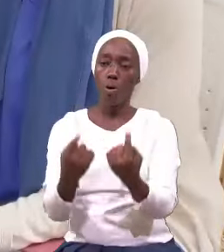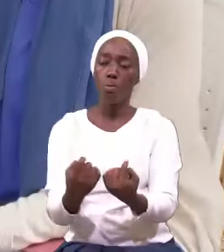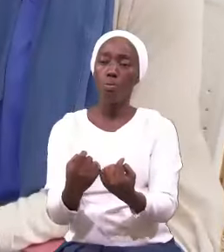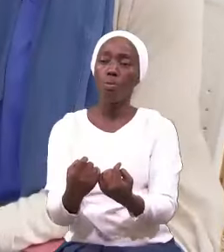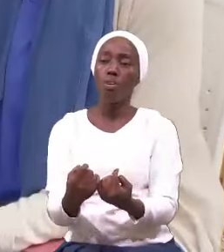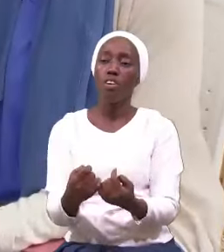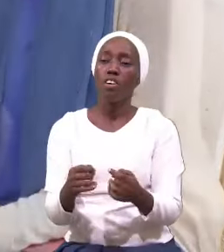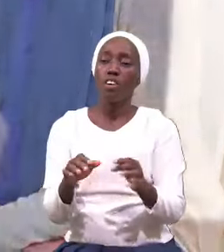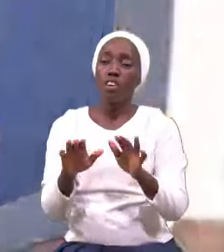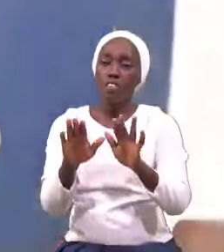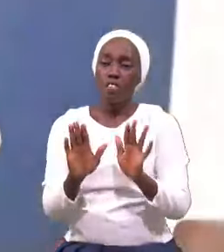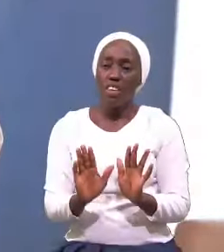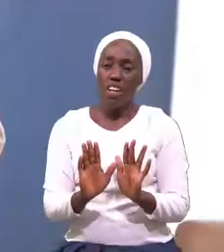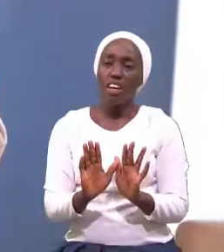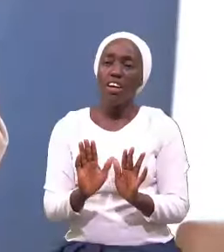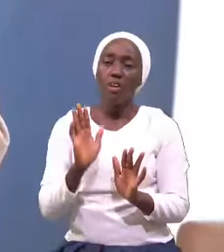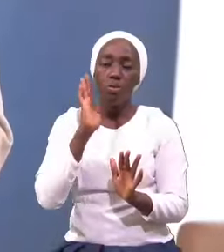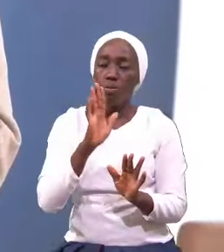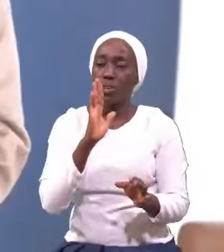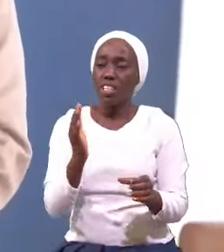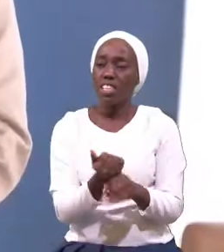fear will be taken away from you.